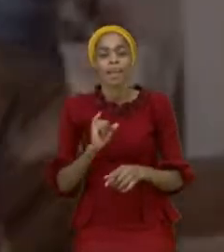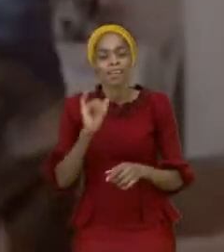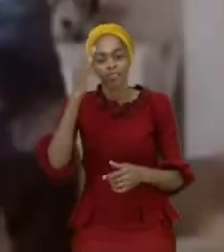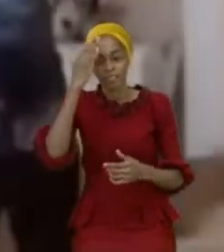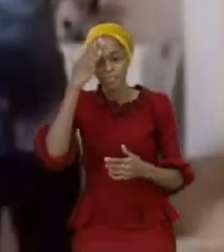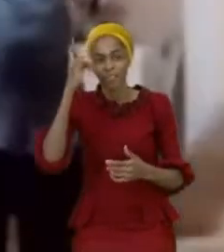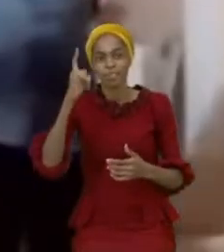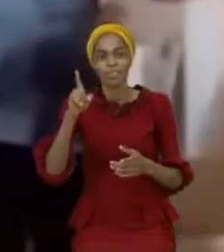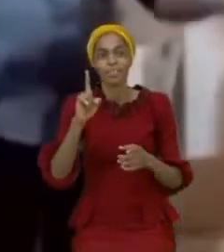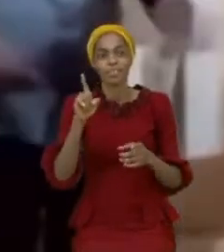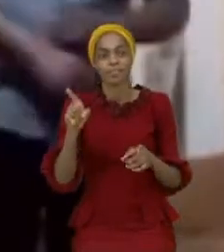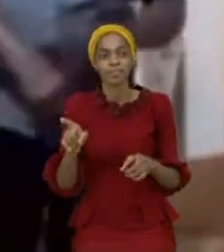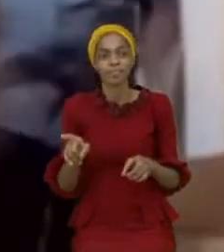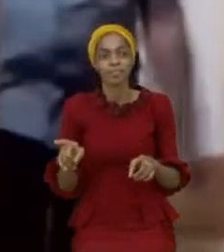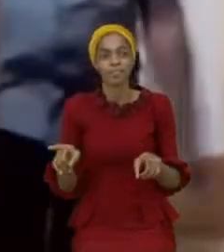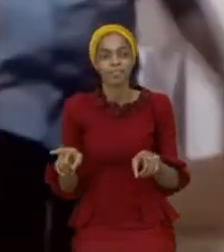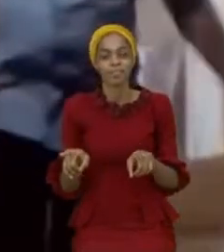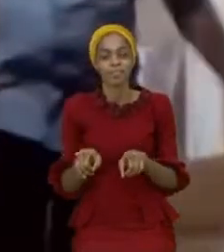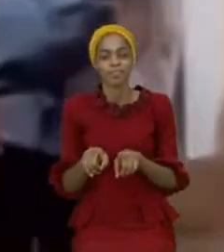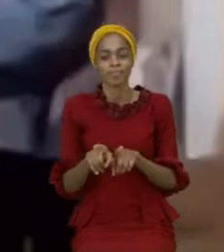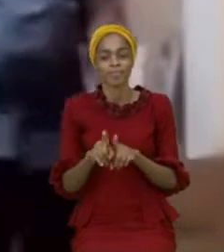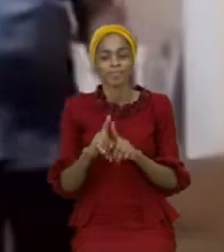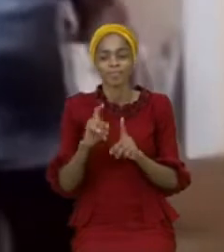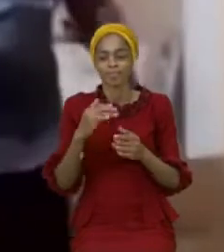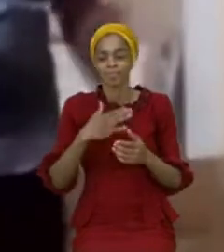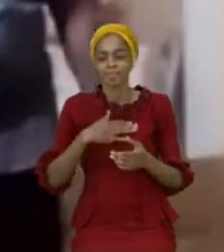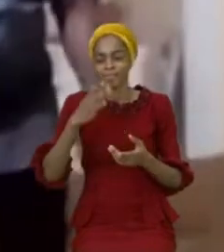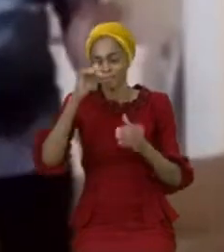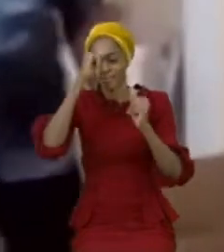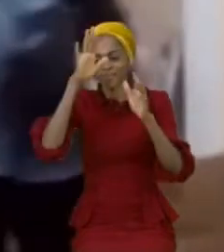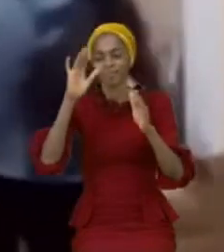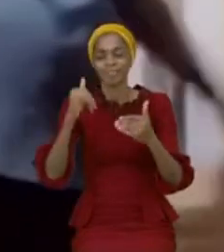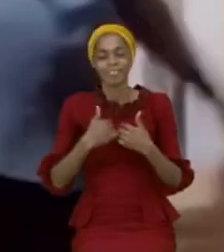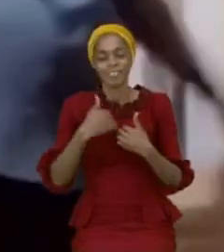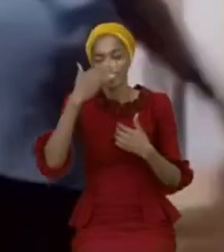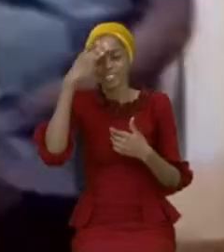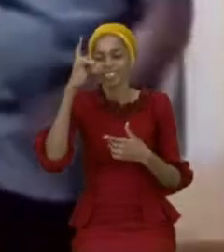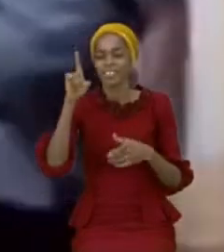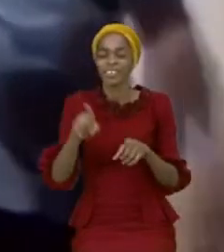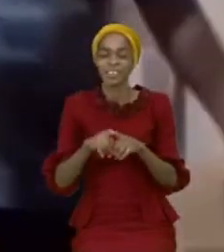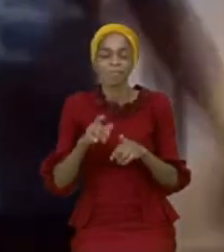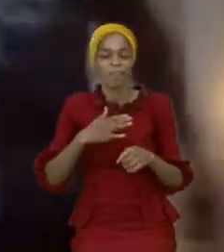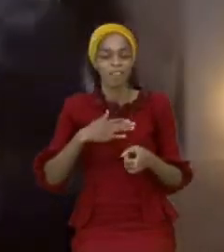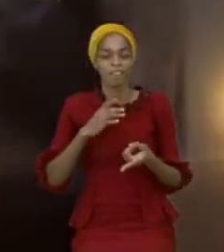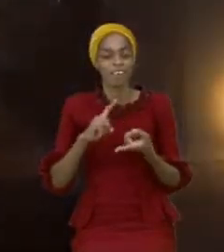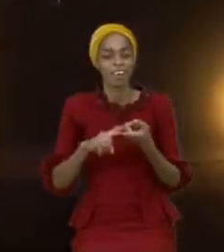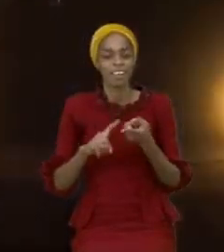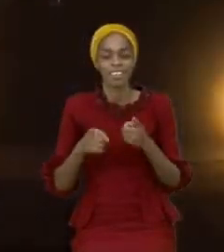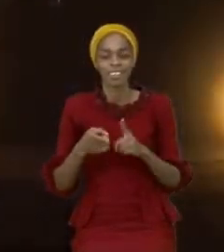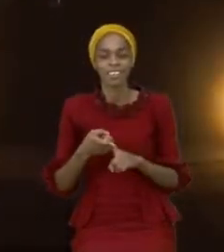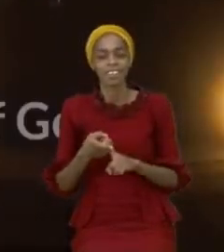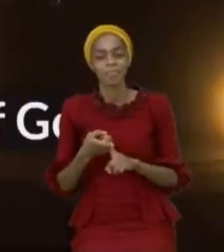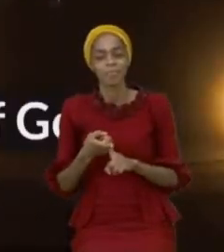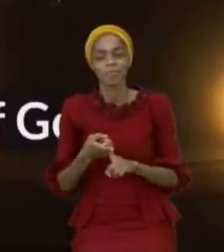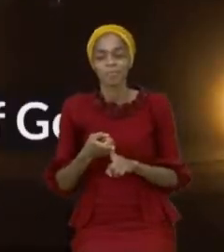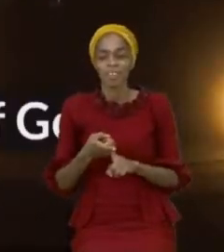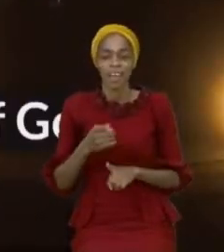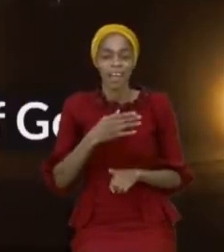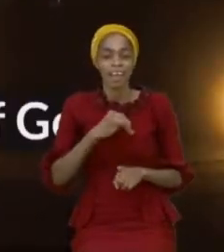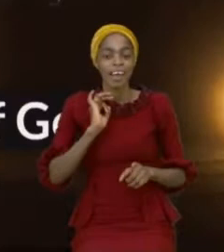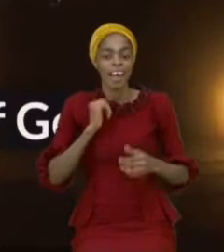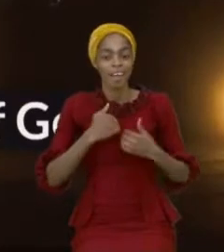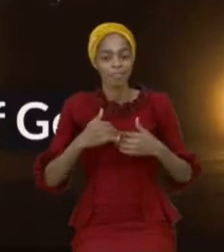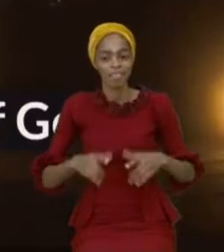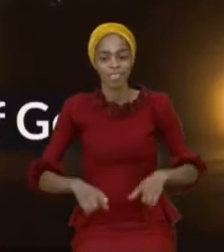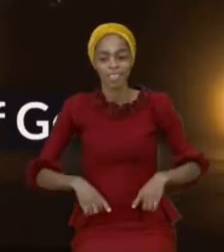I've known you as a father, and I've known you as a friend. And I